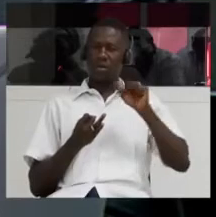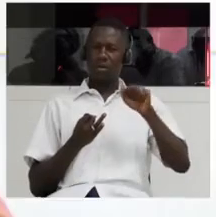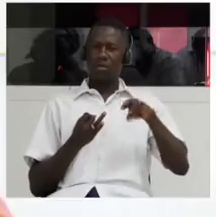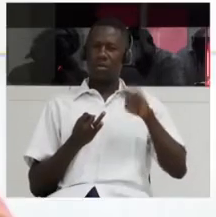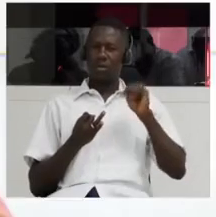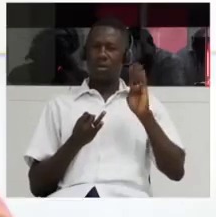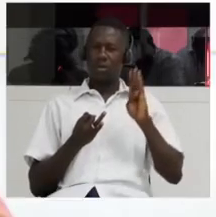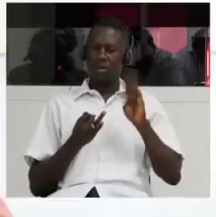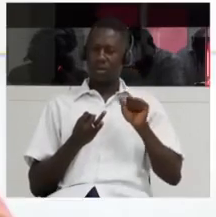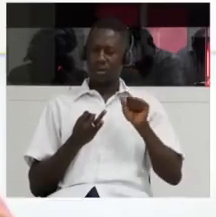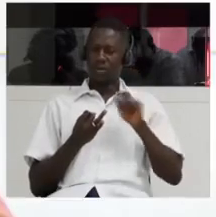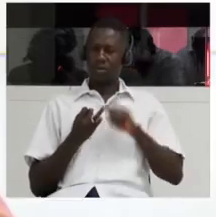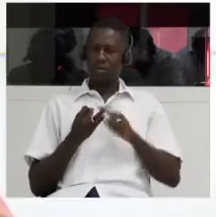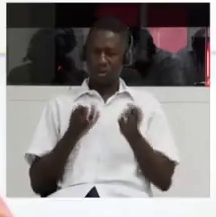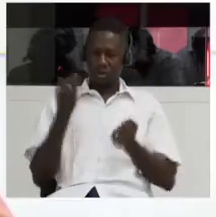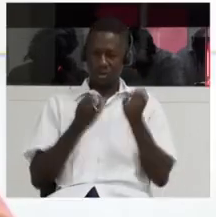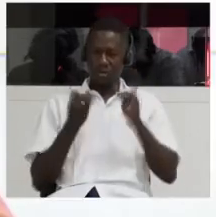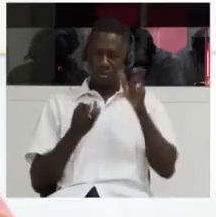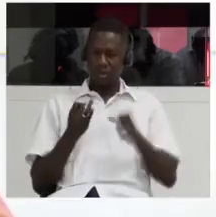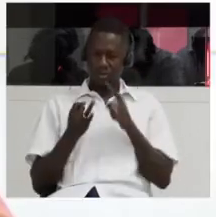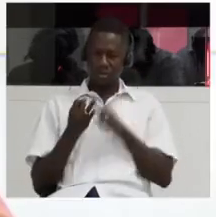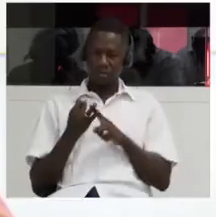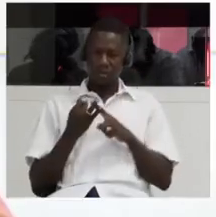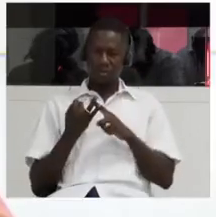Bajsamba Jalo as a driver.